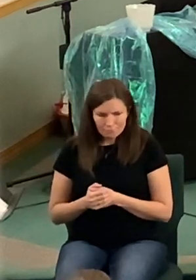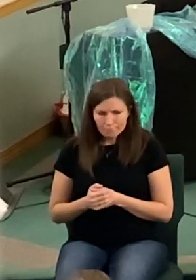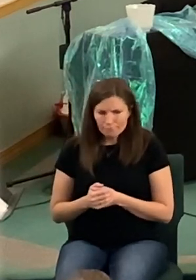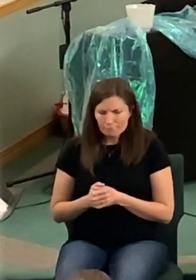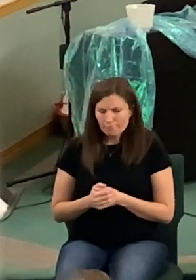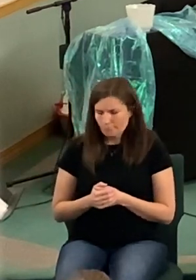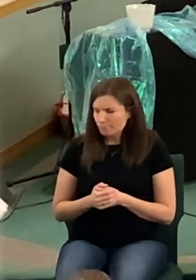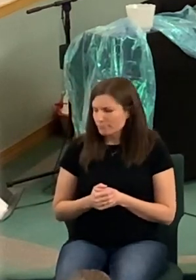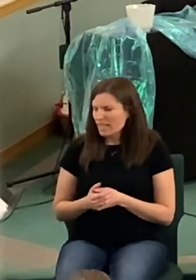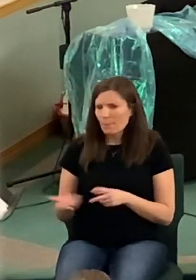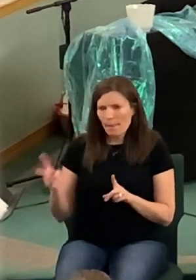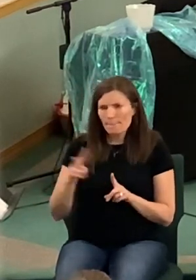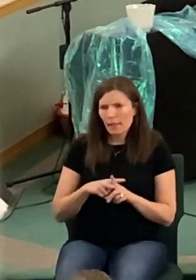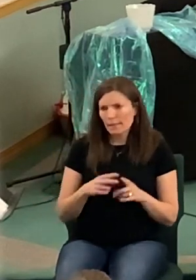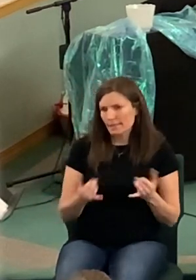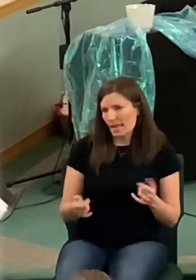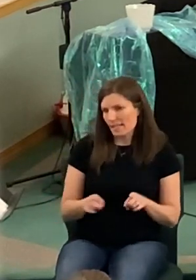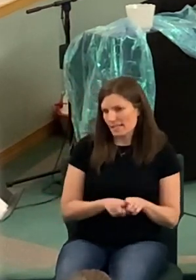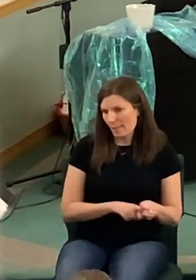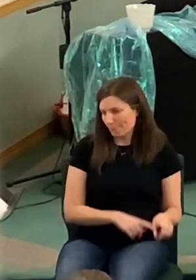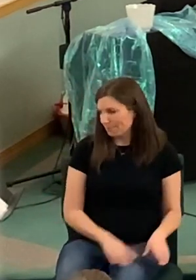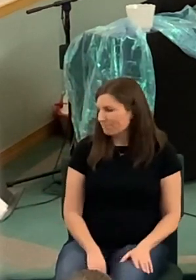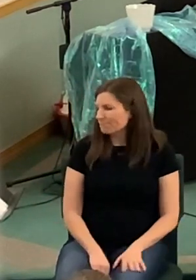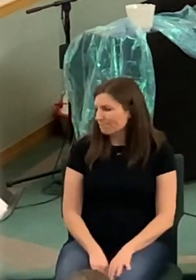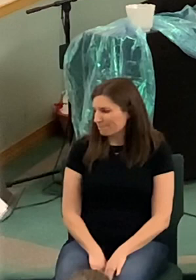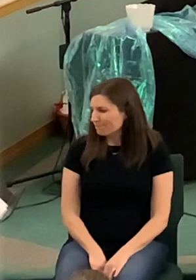principles transfer.